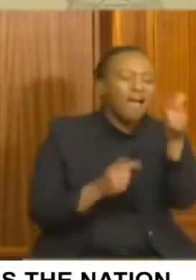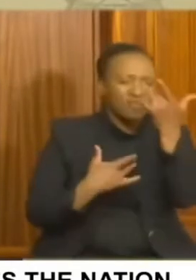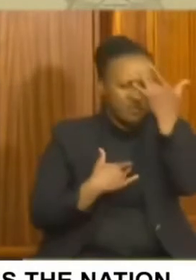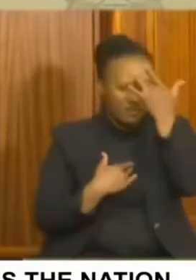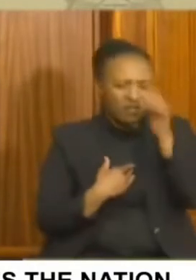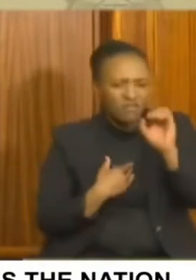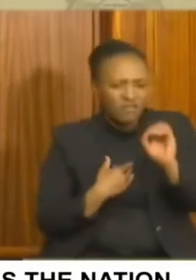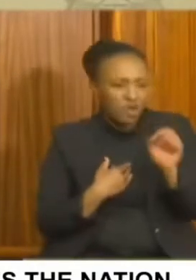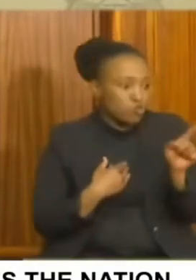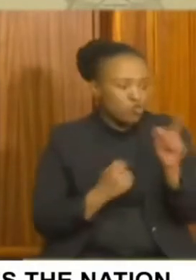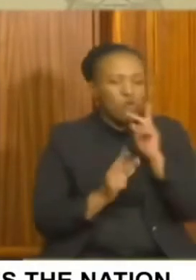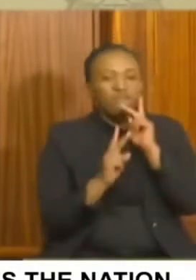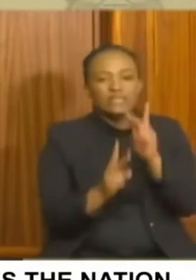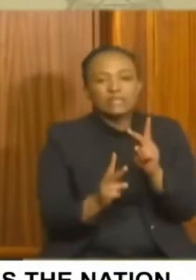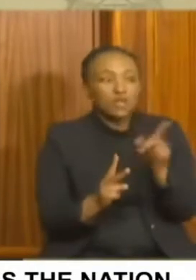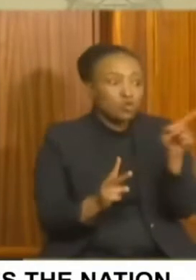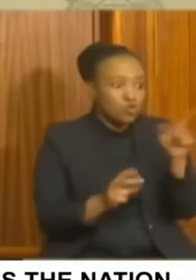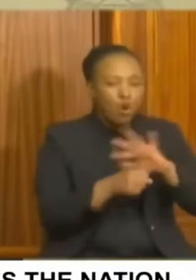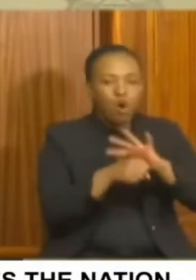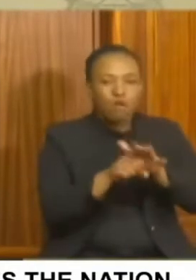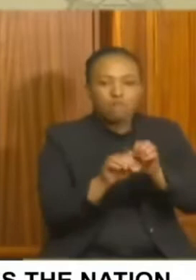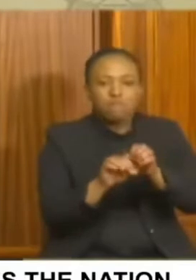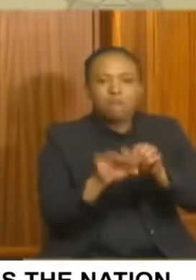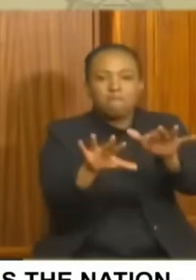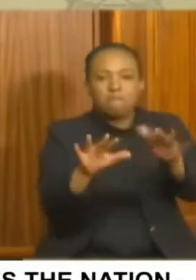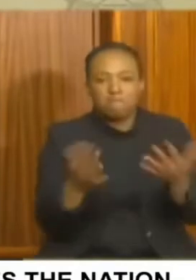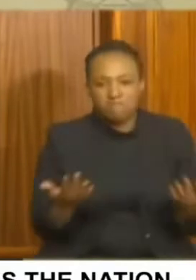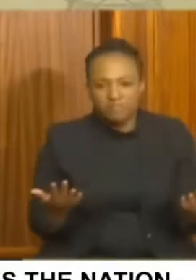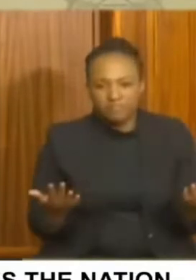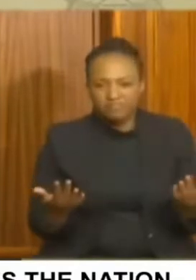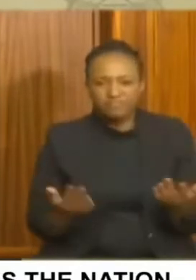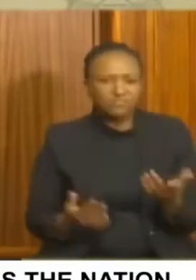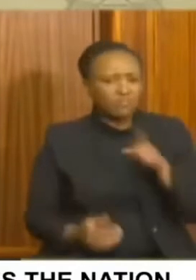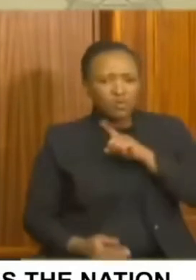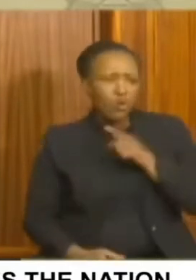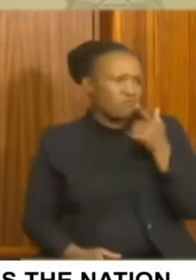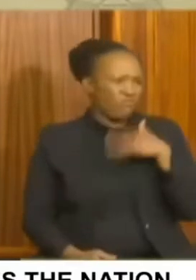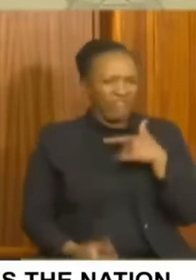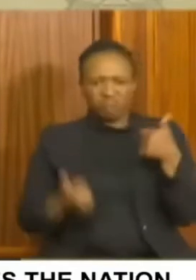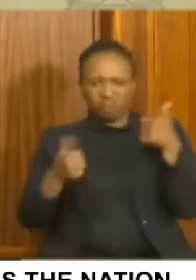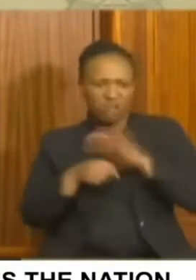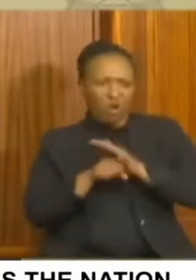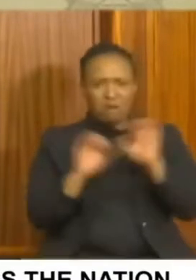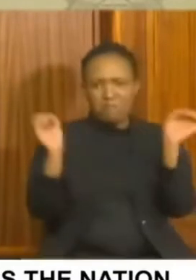condition. ANC party status. Even though you feel healthy.